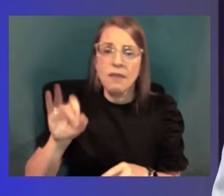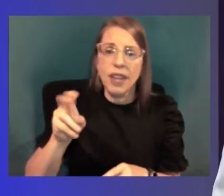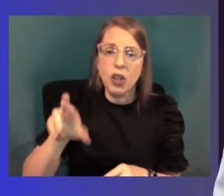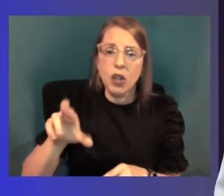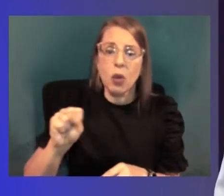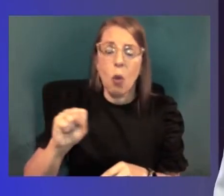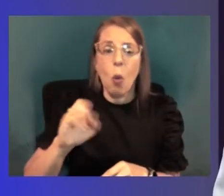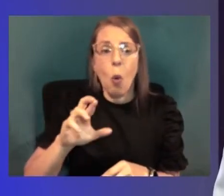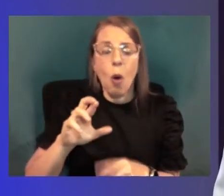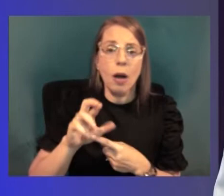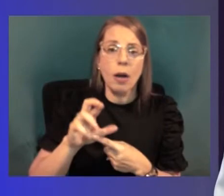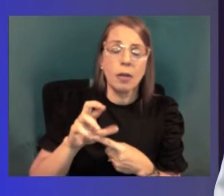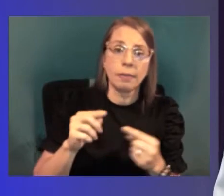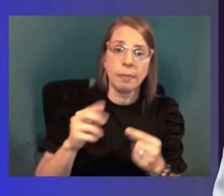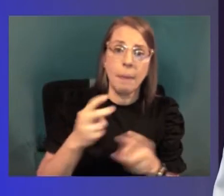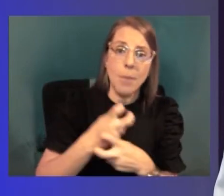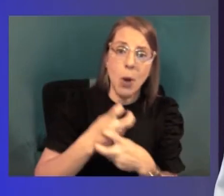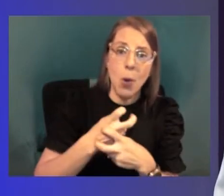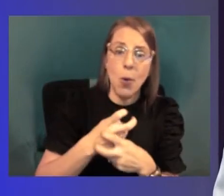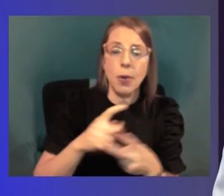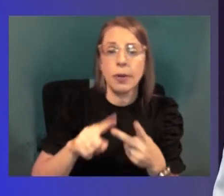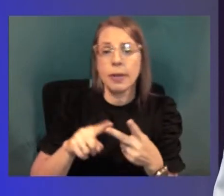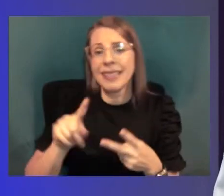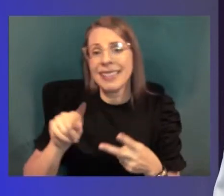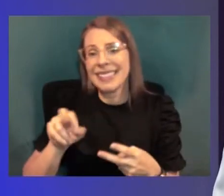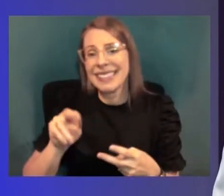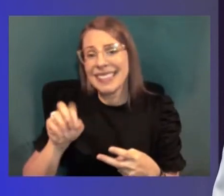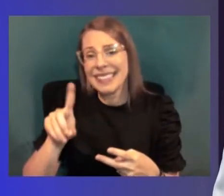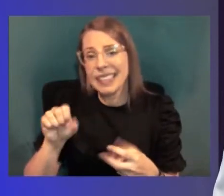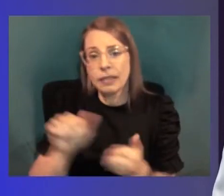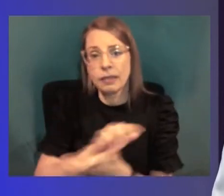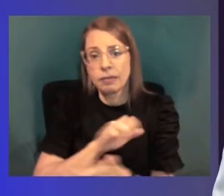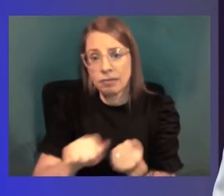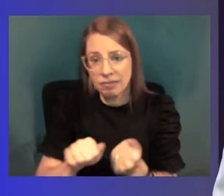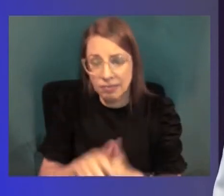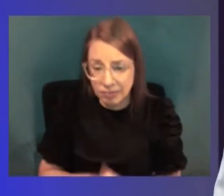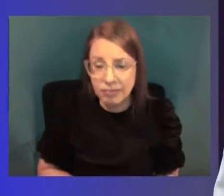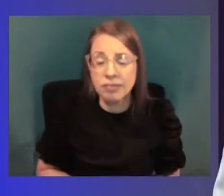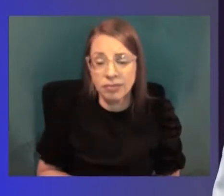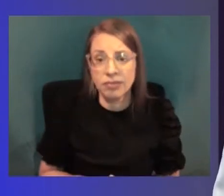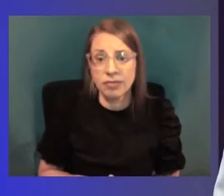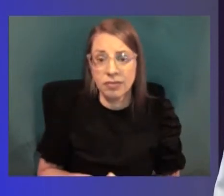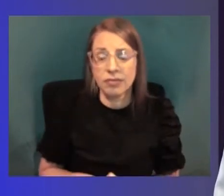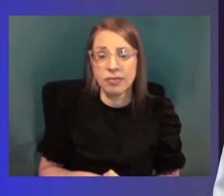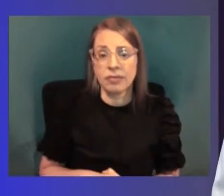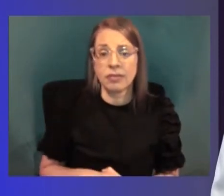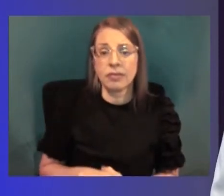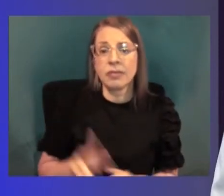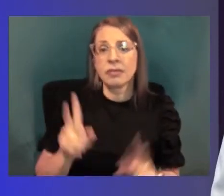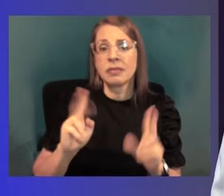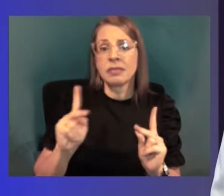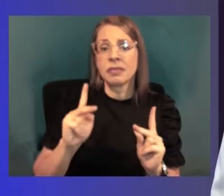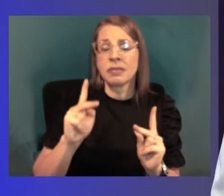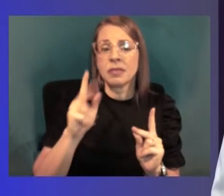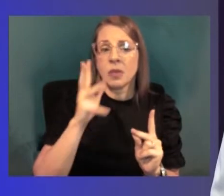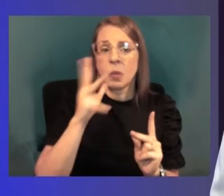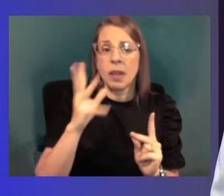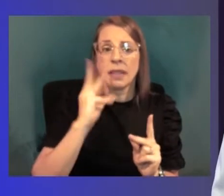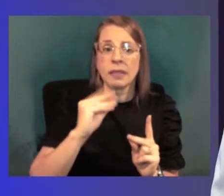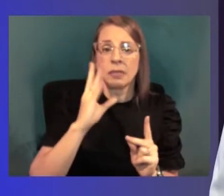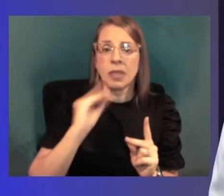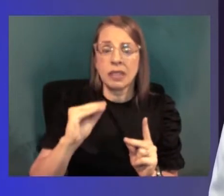tendons, those are definitely lifelong effects that people will live with. Even though it will happen 1 in 1,000, 1 in